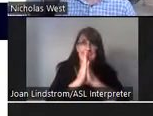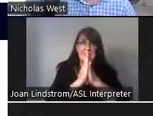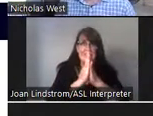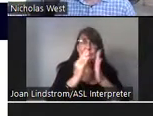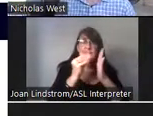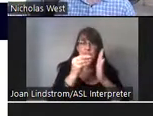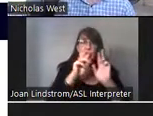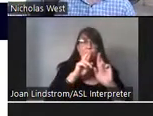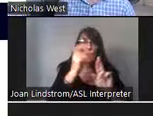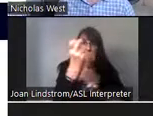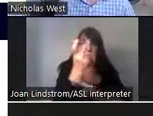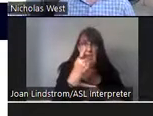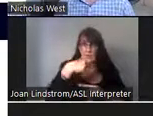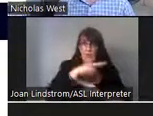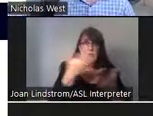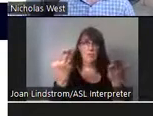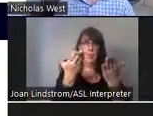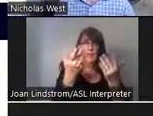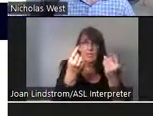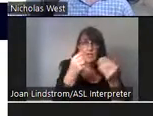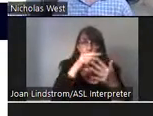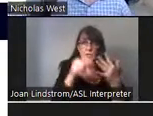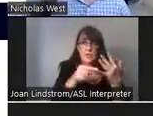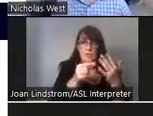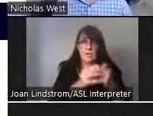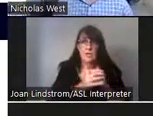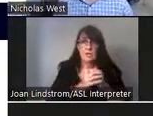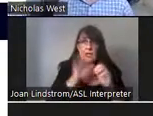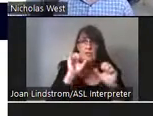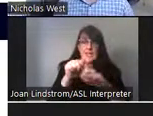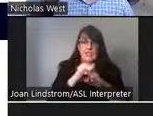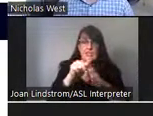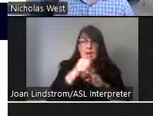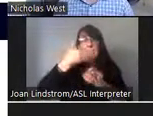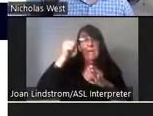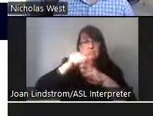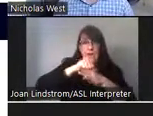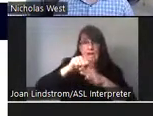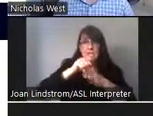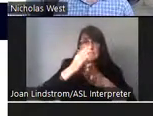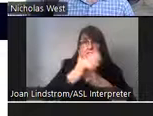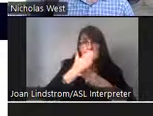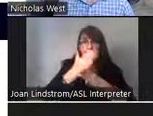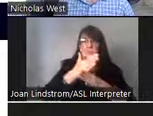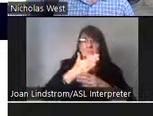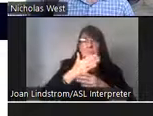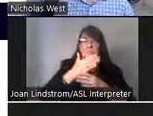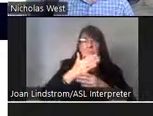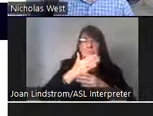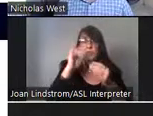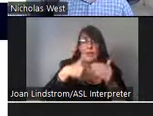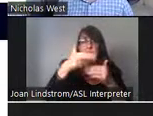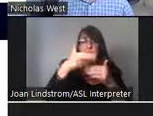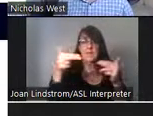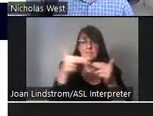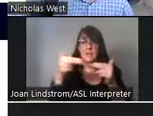back to us on things that they have done so we can then share best practices. You'll see why we did that on the next slide.